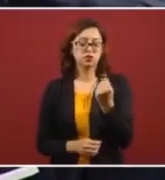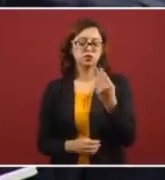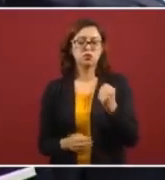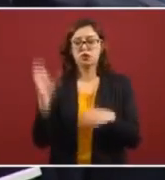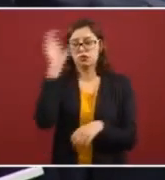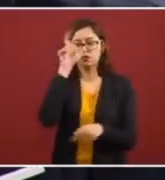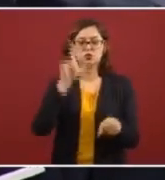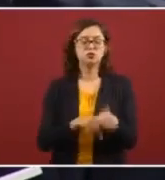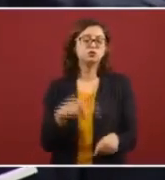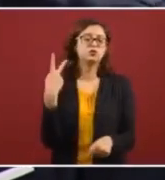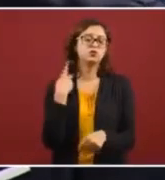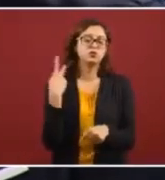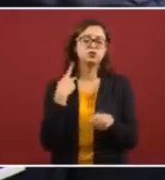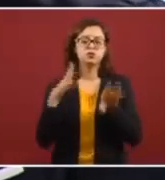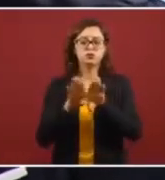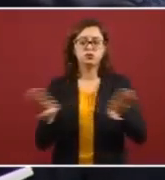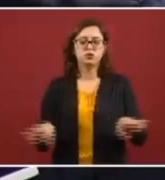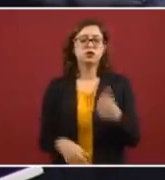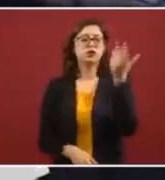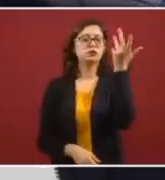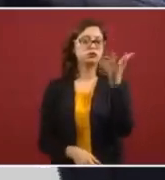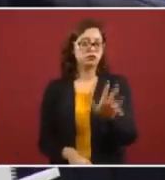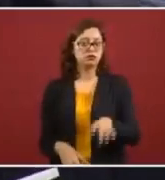integration of disabled,